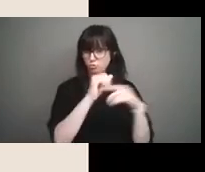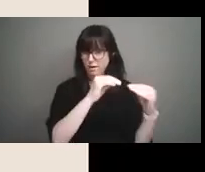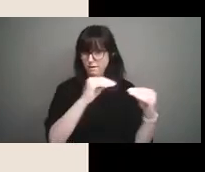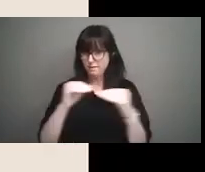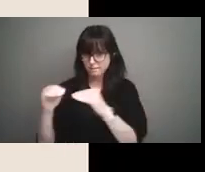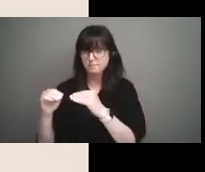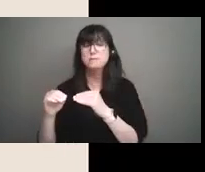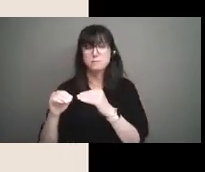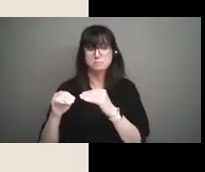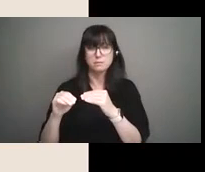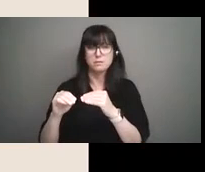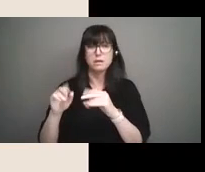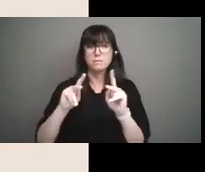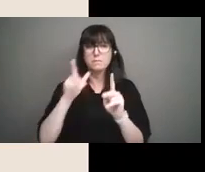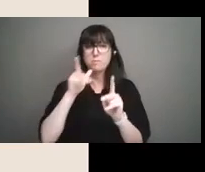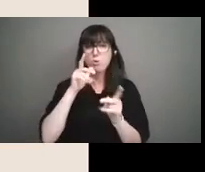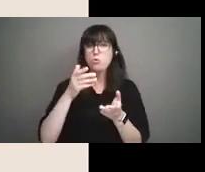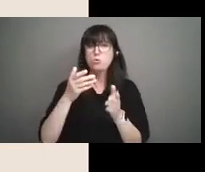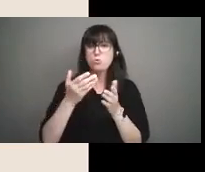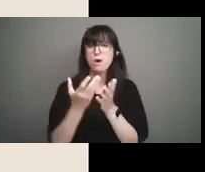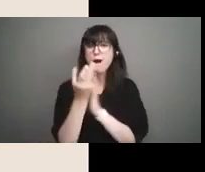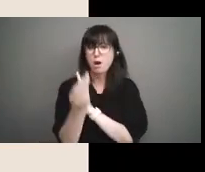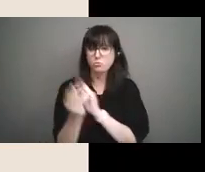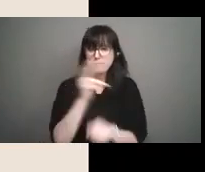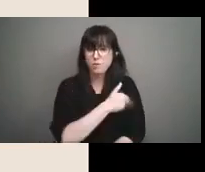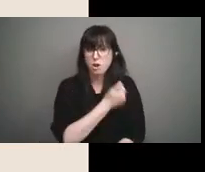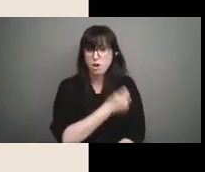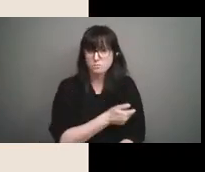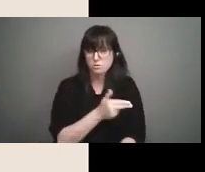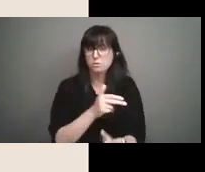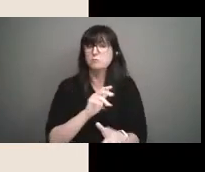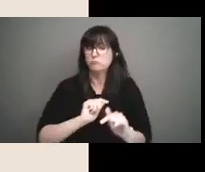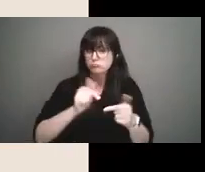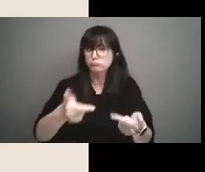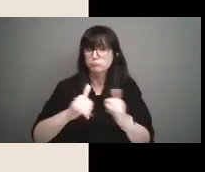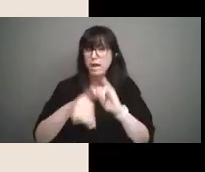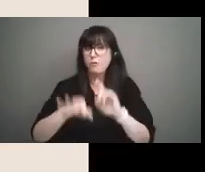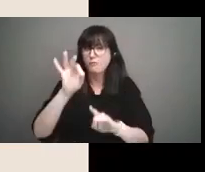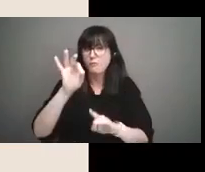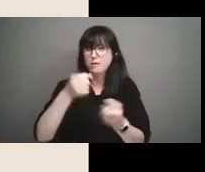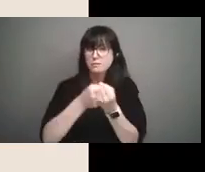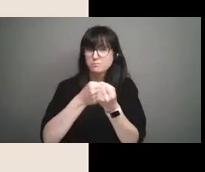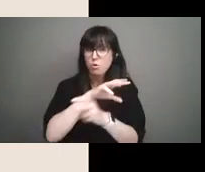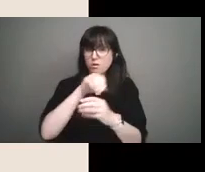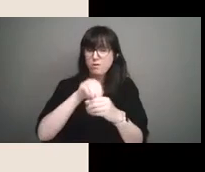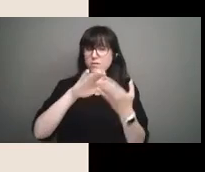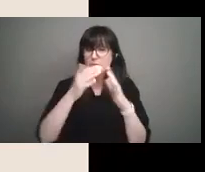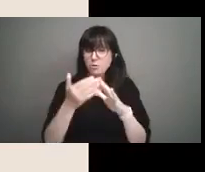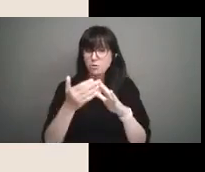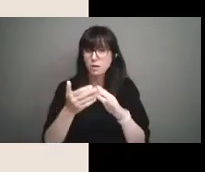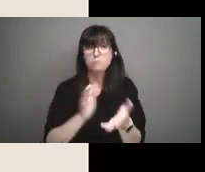people who were being discharged find whatever services and supports they needed within community. So that model rang true too, and